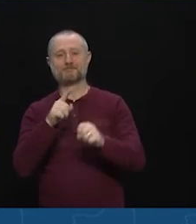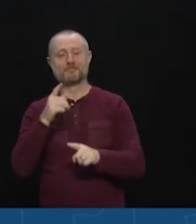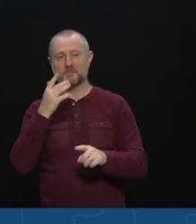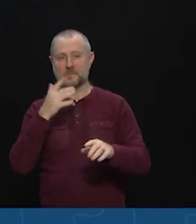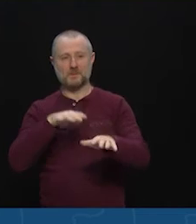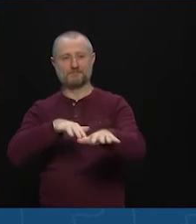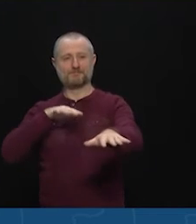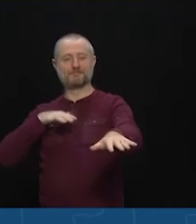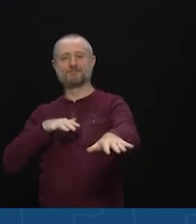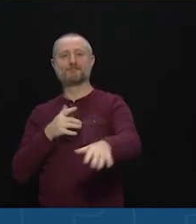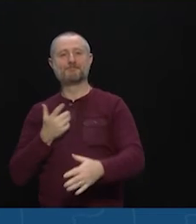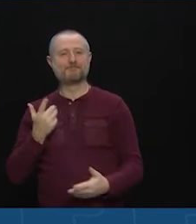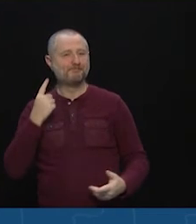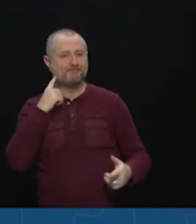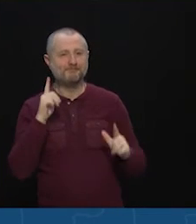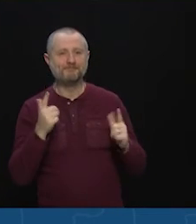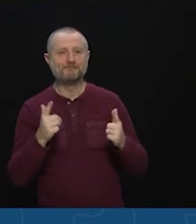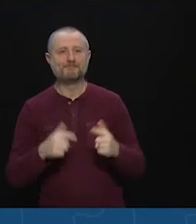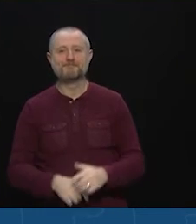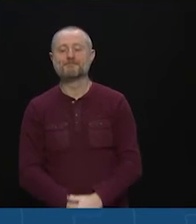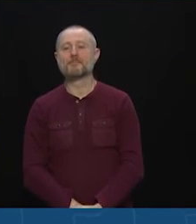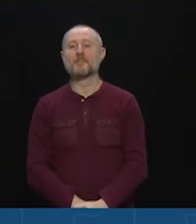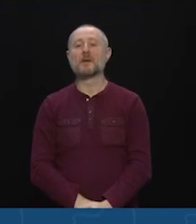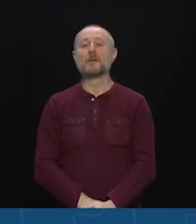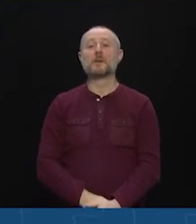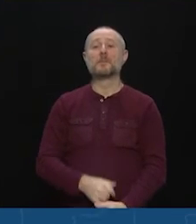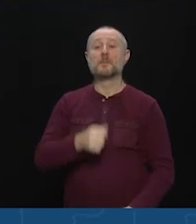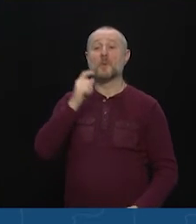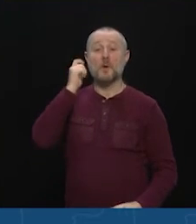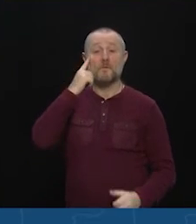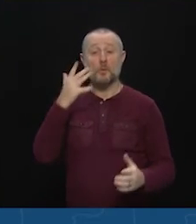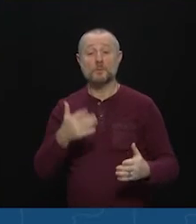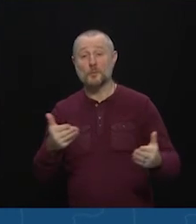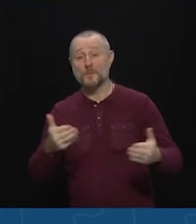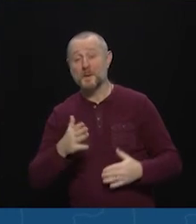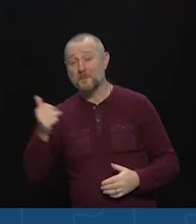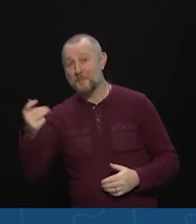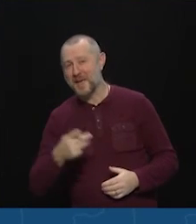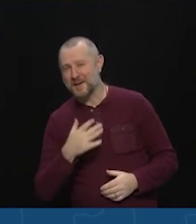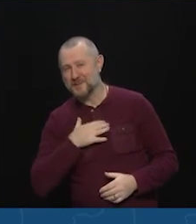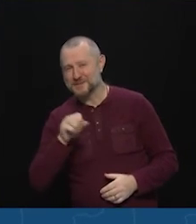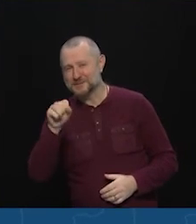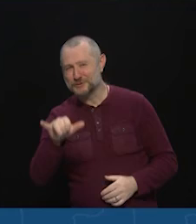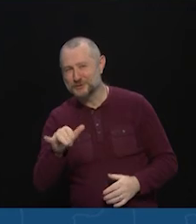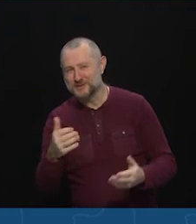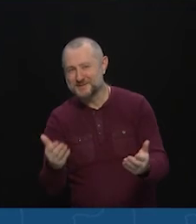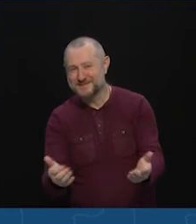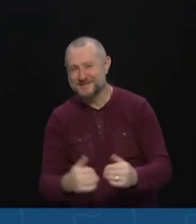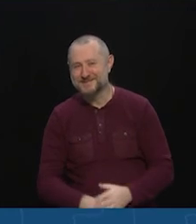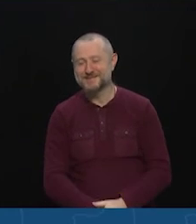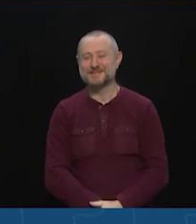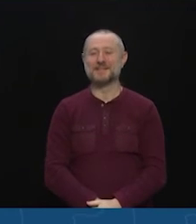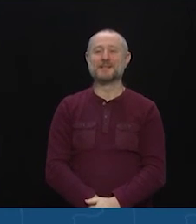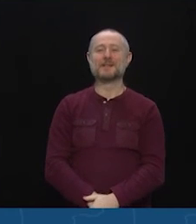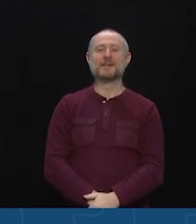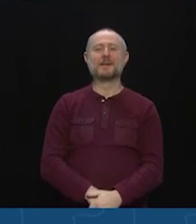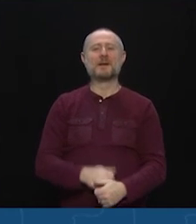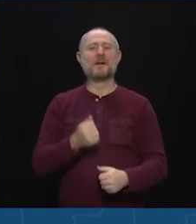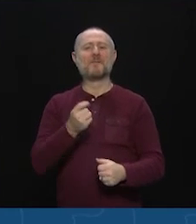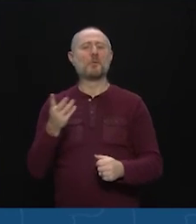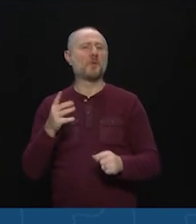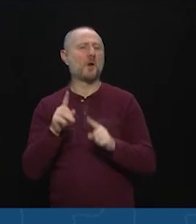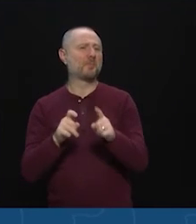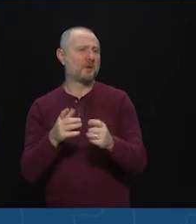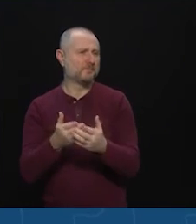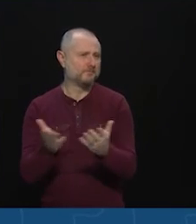Governor, welcome back to Syracuse. Oh, thank you. Thanks, Eddie. Colder than the last time you were at the fairgrounds. Couple questions. First of all, you paint a very rosy picture